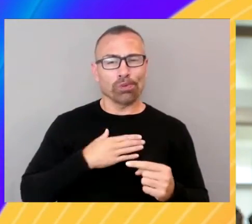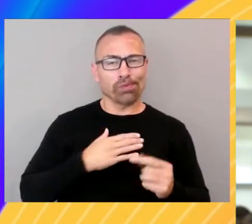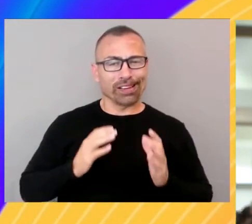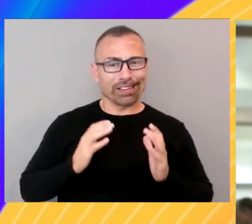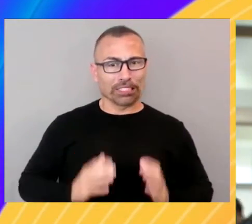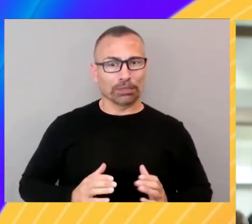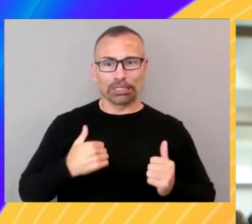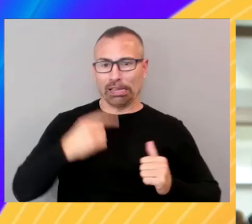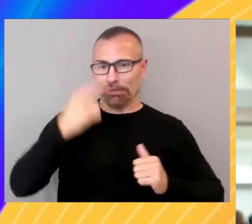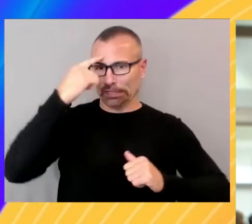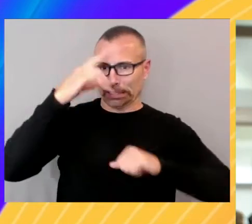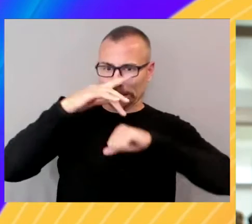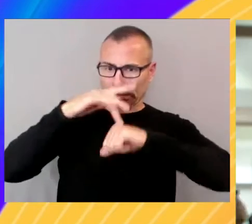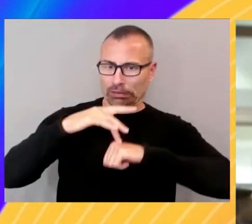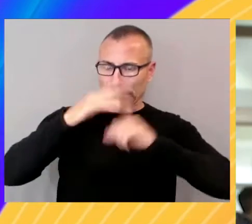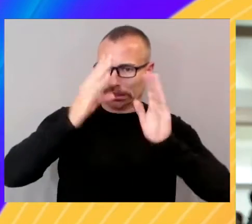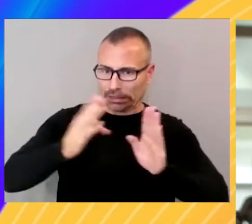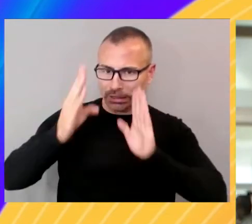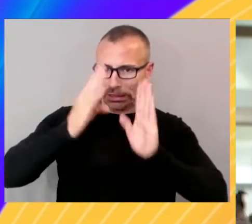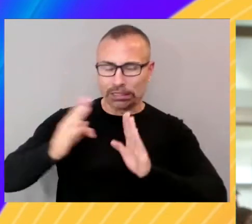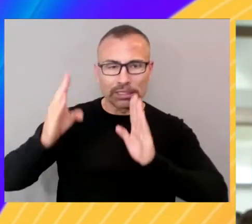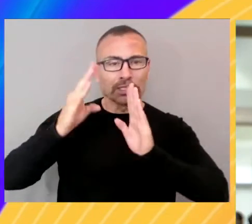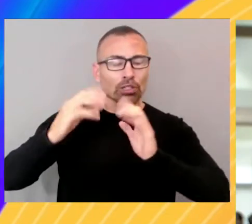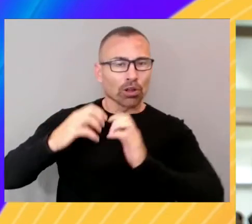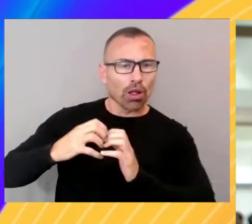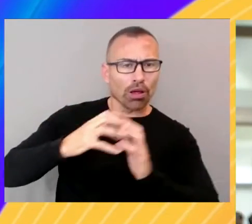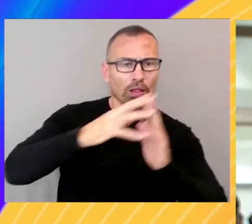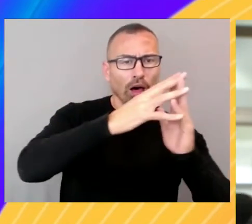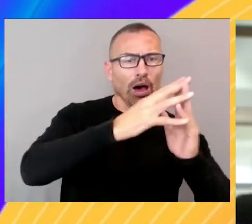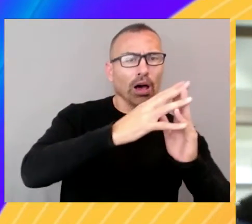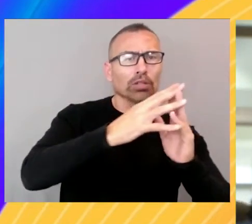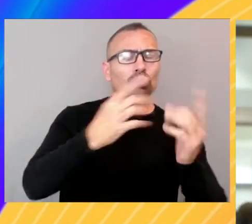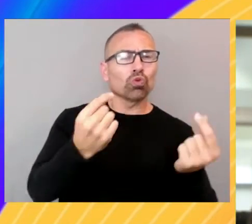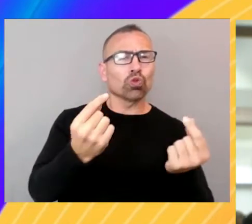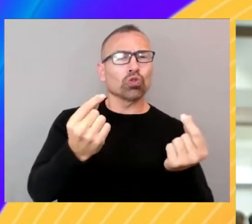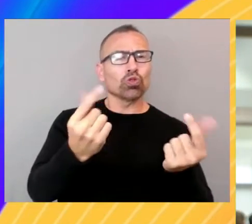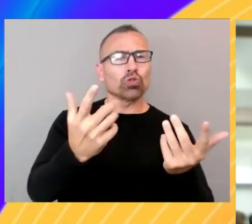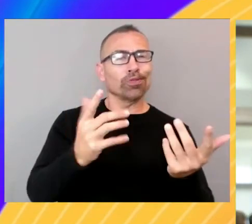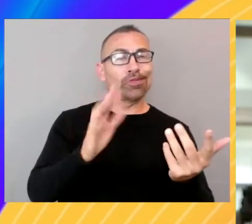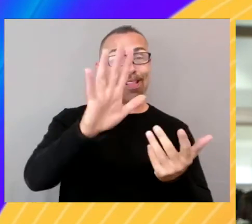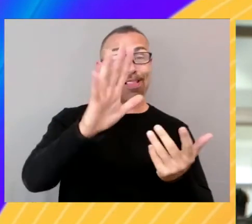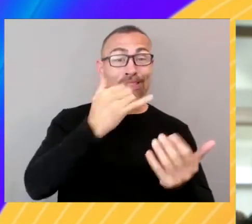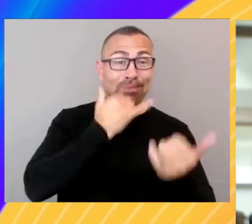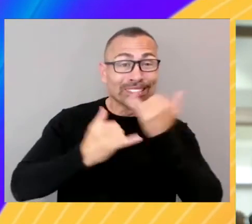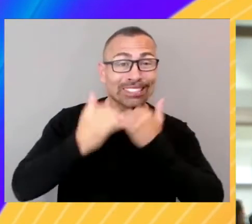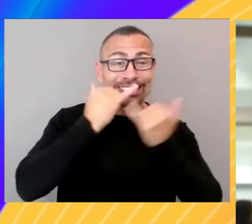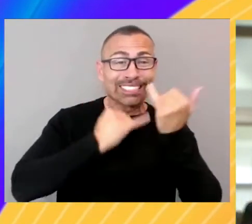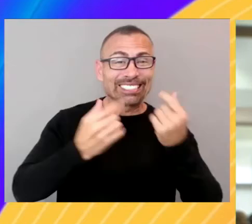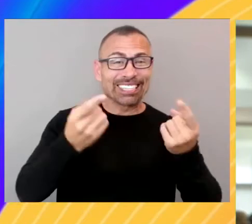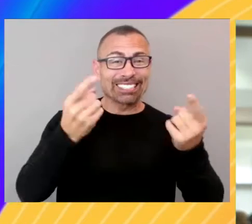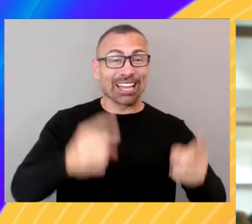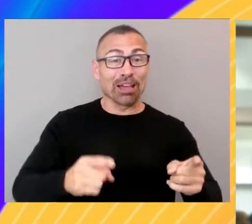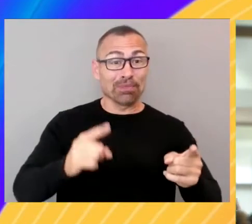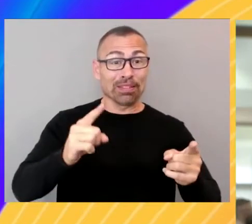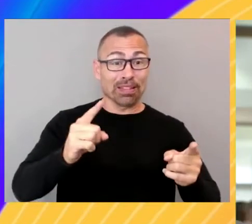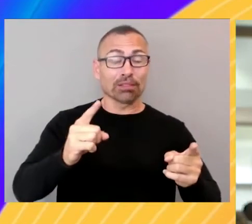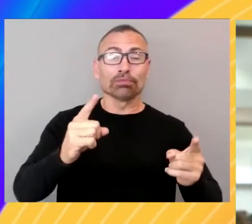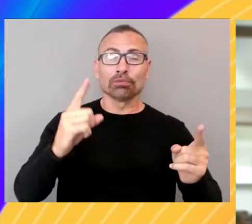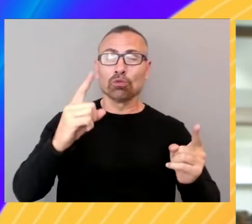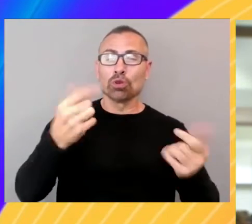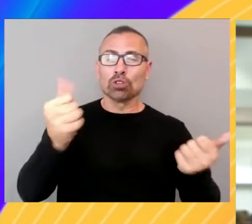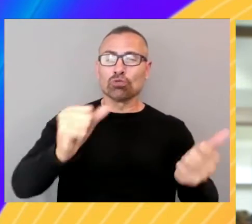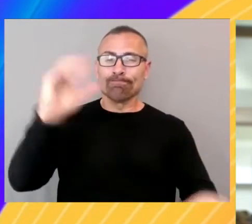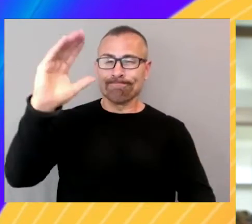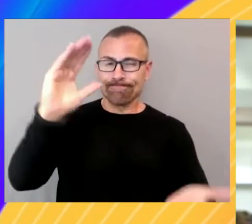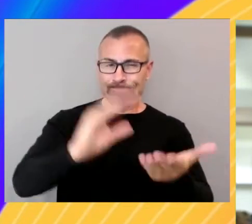launches, we help them reduce the risk of anything going wrong with those launches. Sure. And that's where what we're going to talk to you about today, which is the Operational Readiness